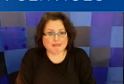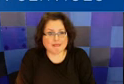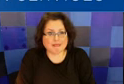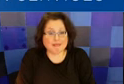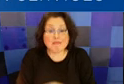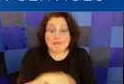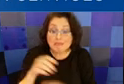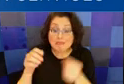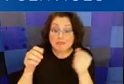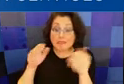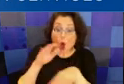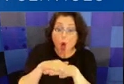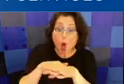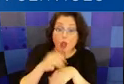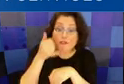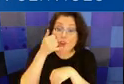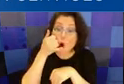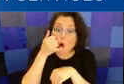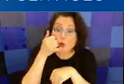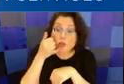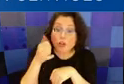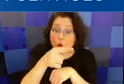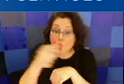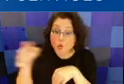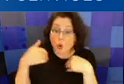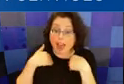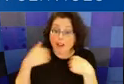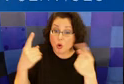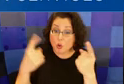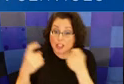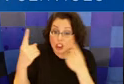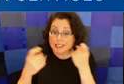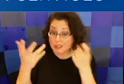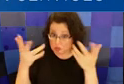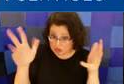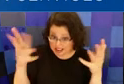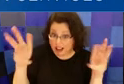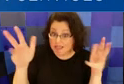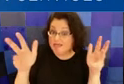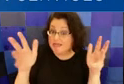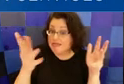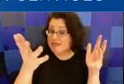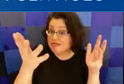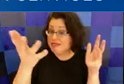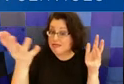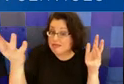Does anyone on the phone who's called in on the phone have any questions that would like to unmute?